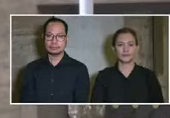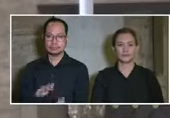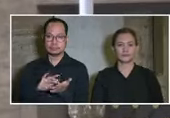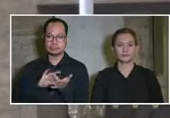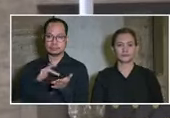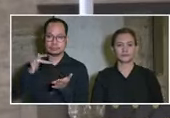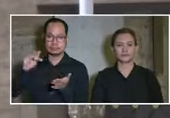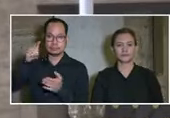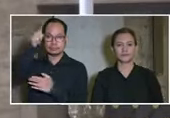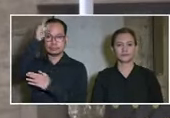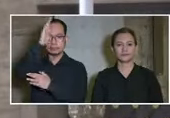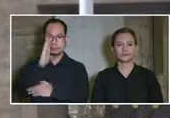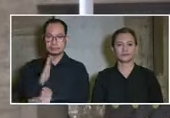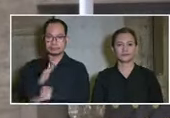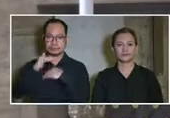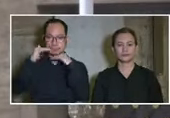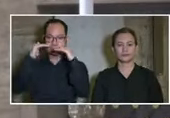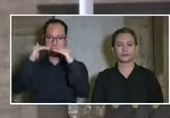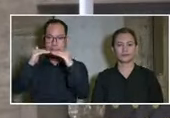to God in the